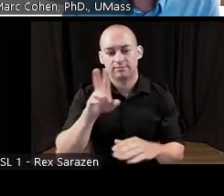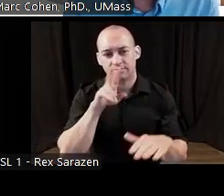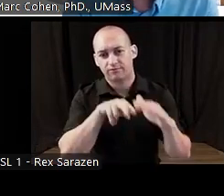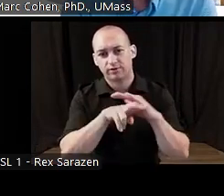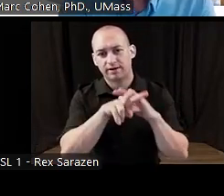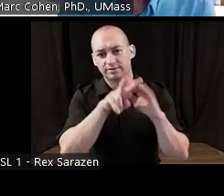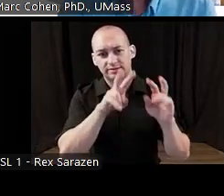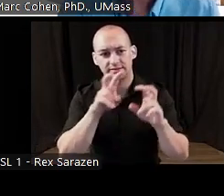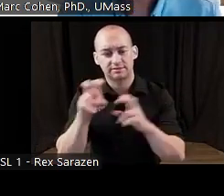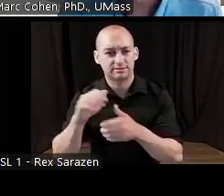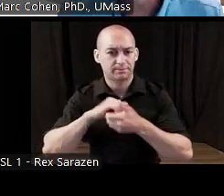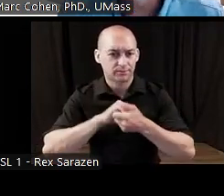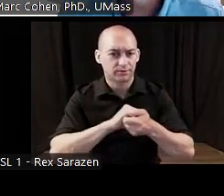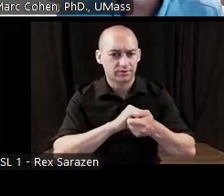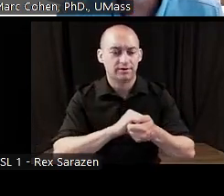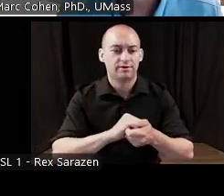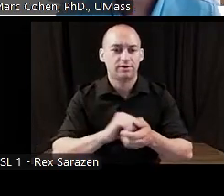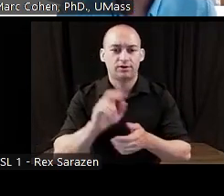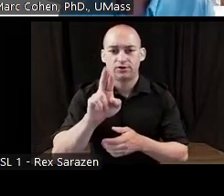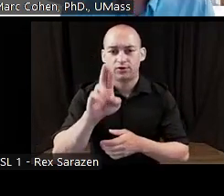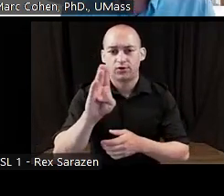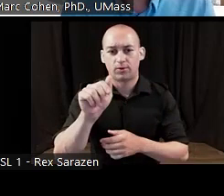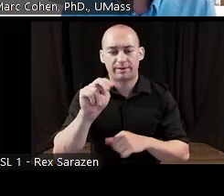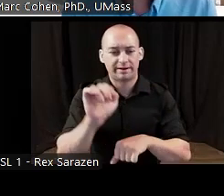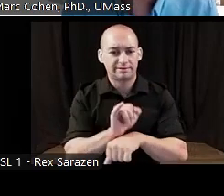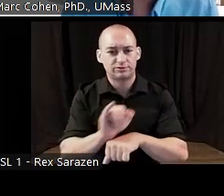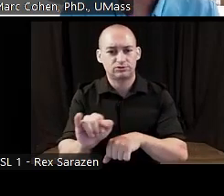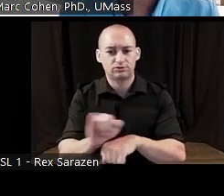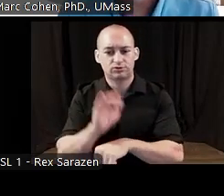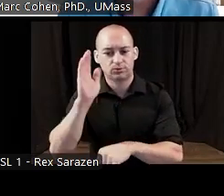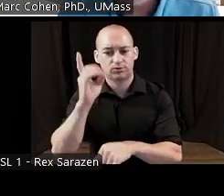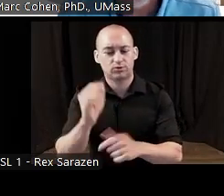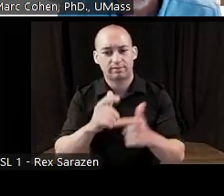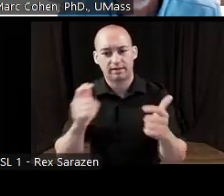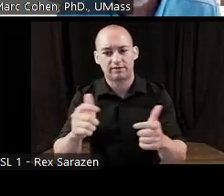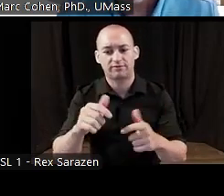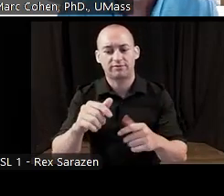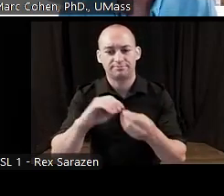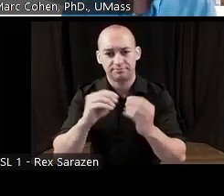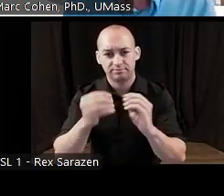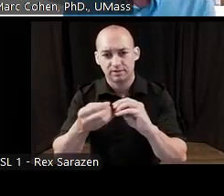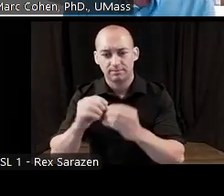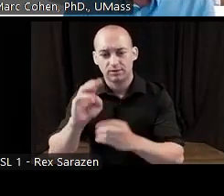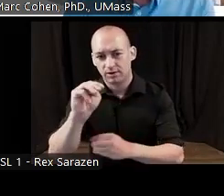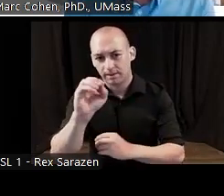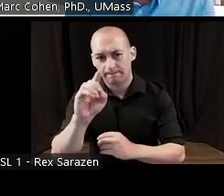analysis partners. The Urban Institute will be doing a lot of our quantitative modeling. Jen